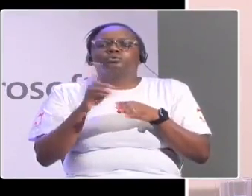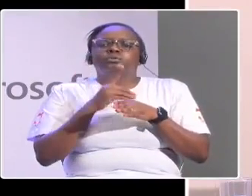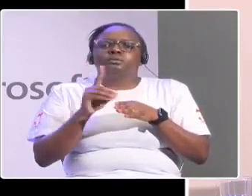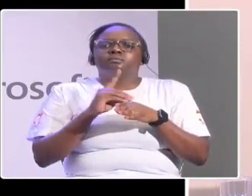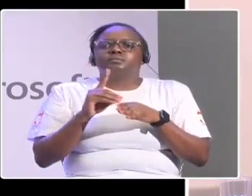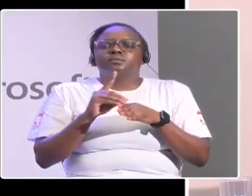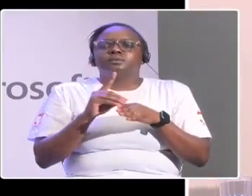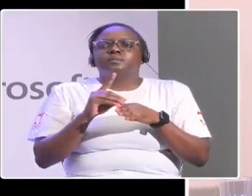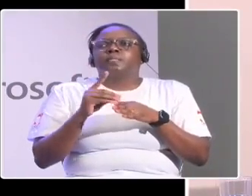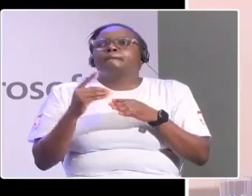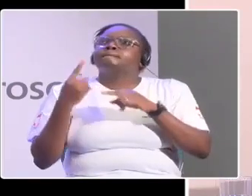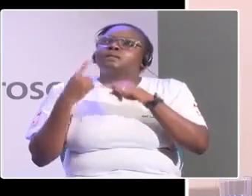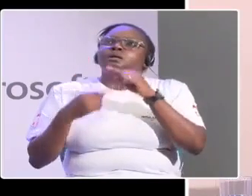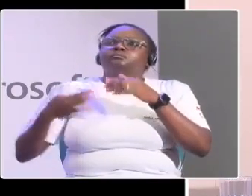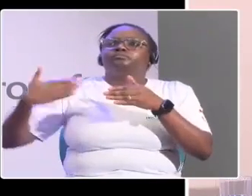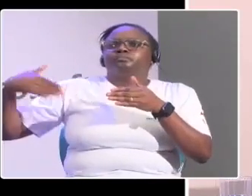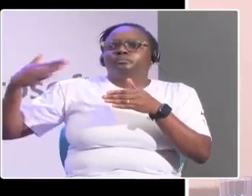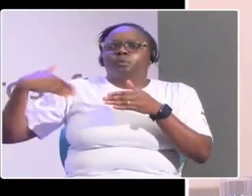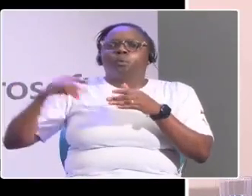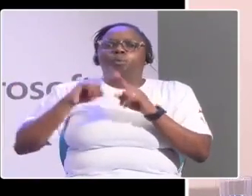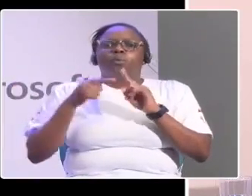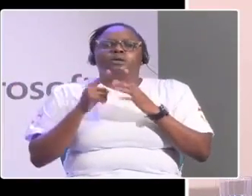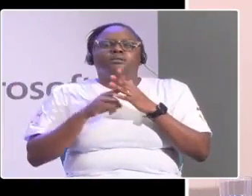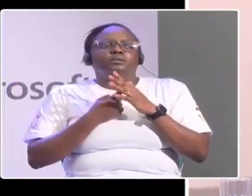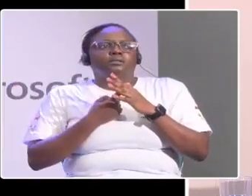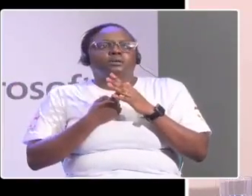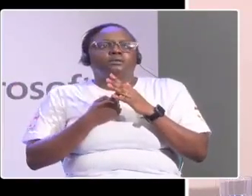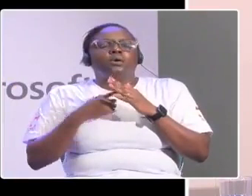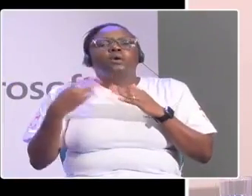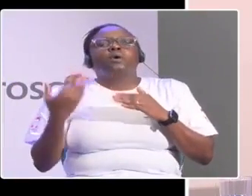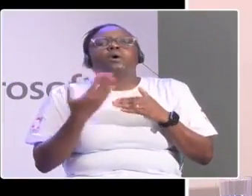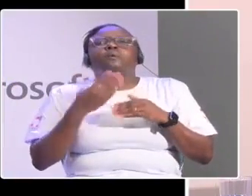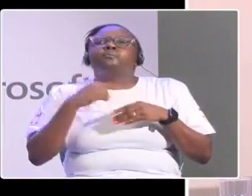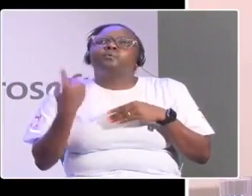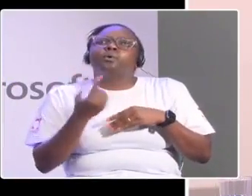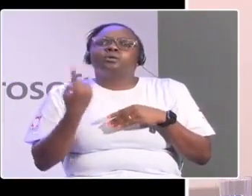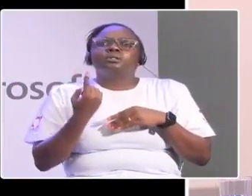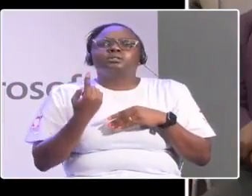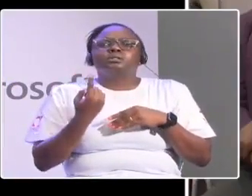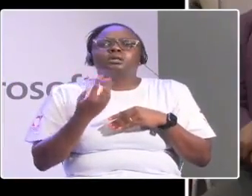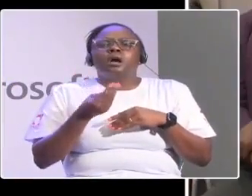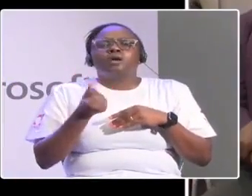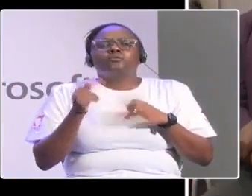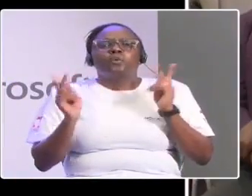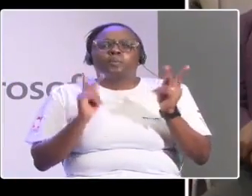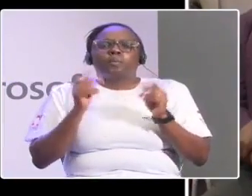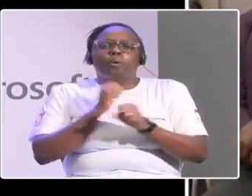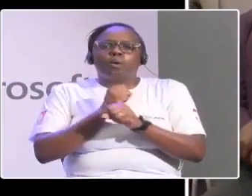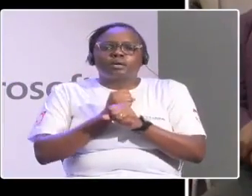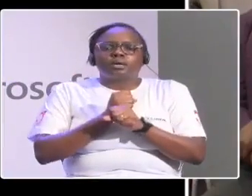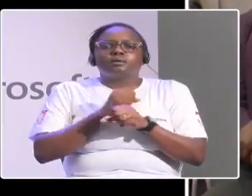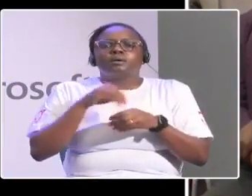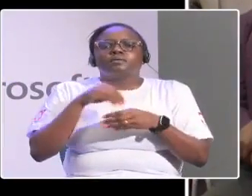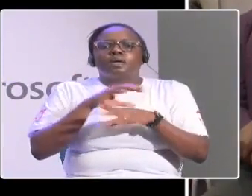Years ago, when we first started in this space, when I started, there were only a handful of people working sprinkled throughout different areas of the